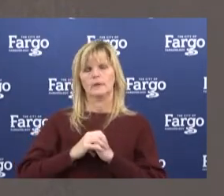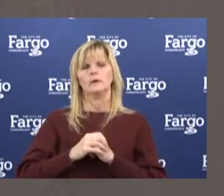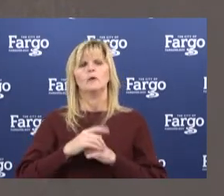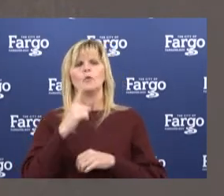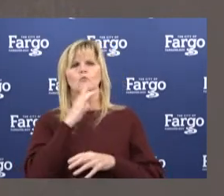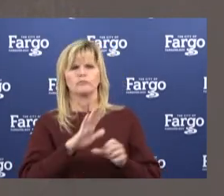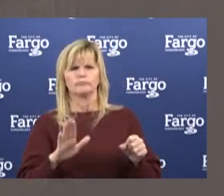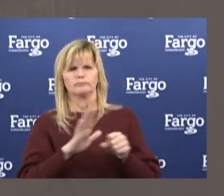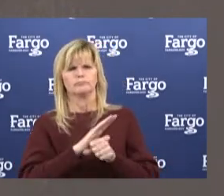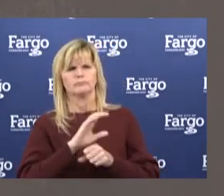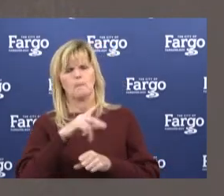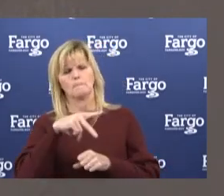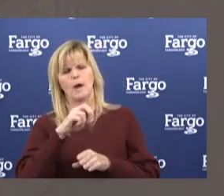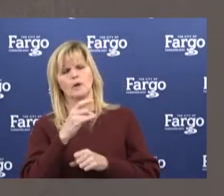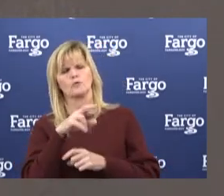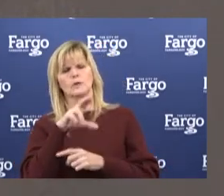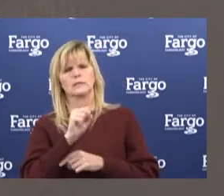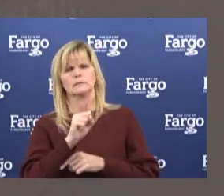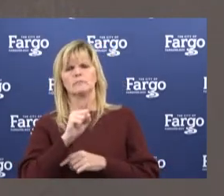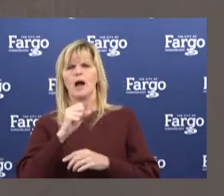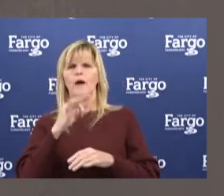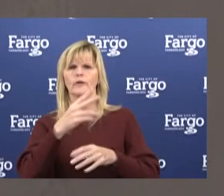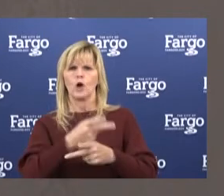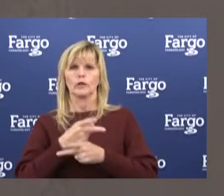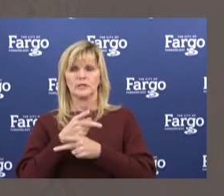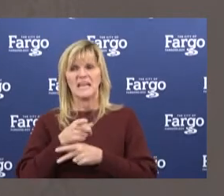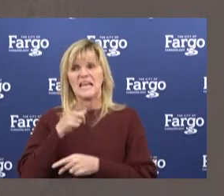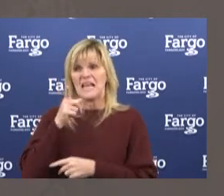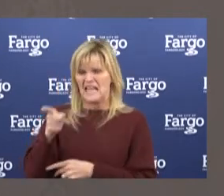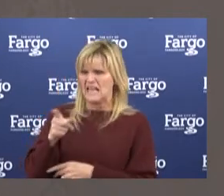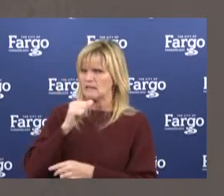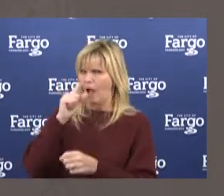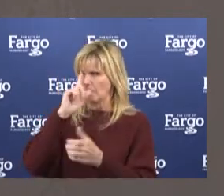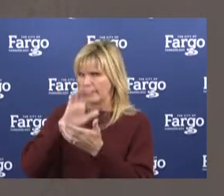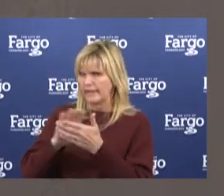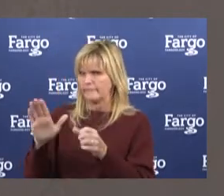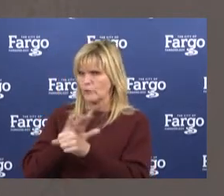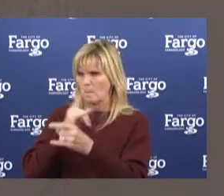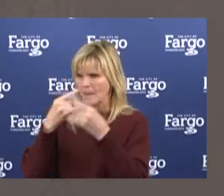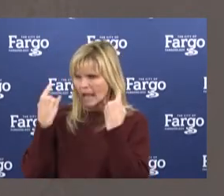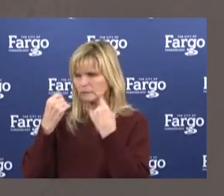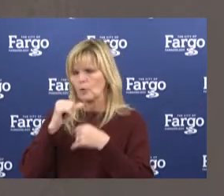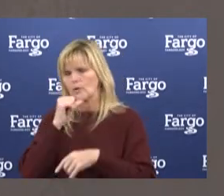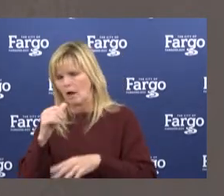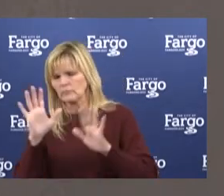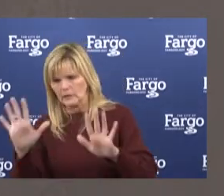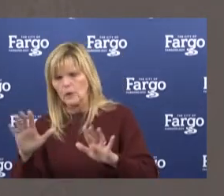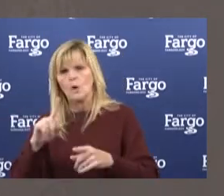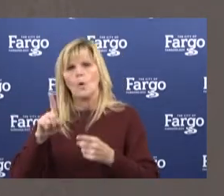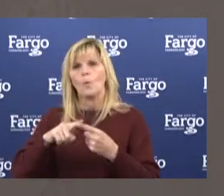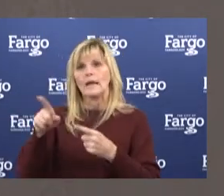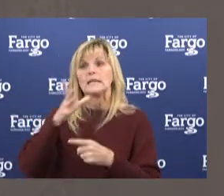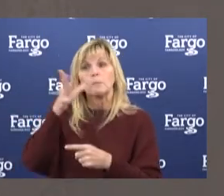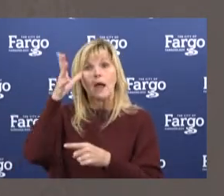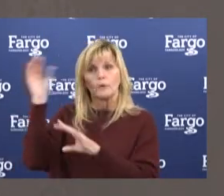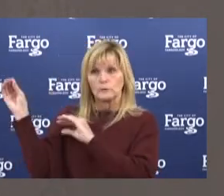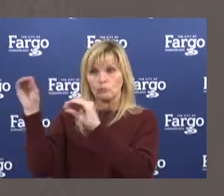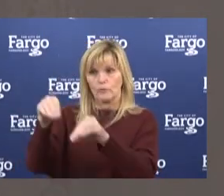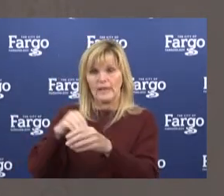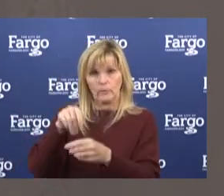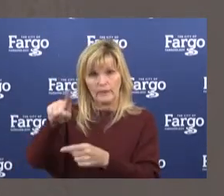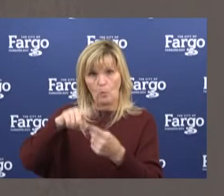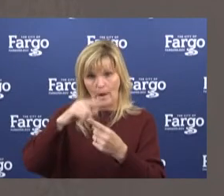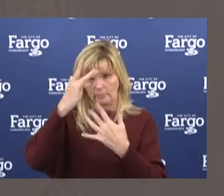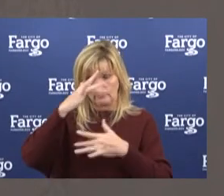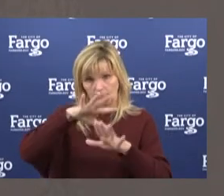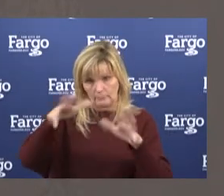caution. He doesn't believe in masks necessarily, doesn't know if they work or don't, but when the pandemic started, his parents moved in with him, and when